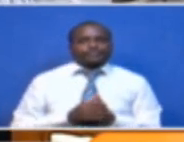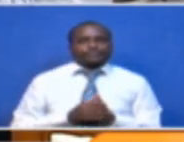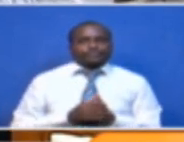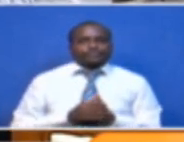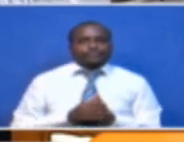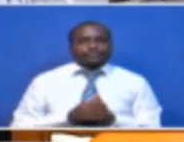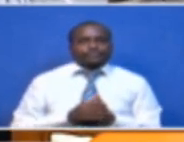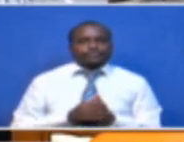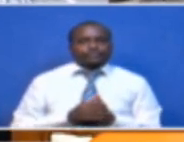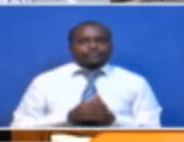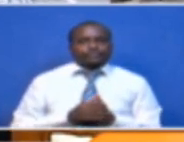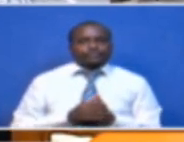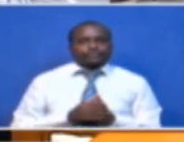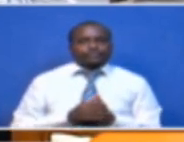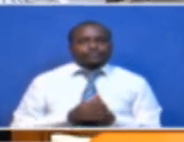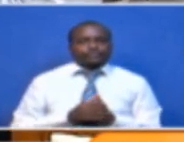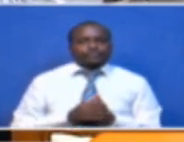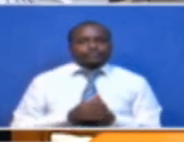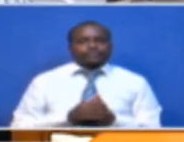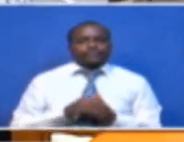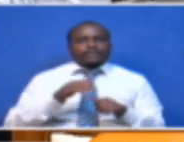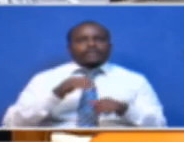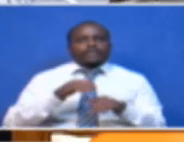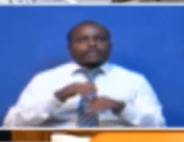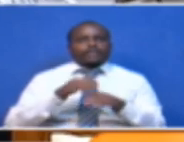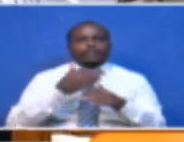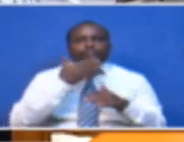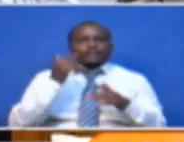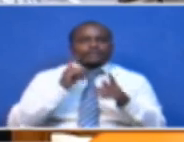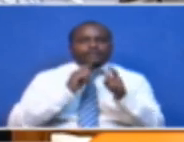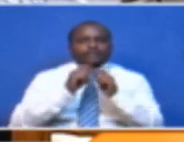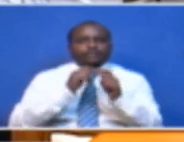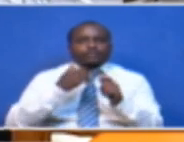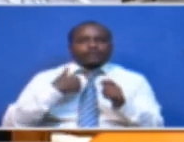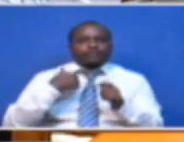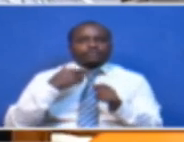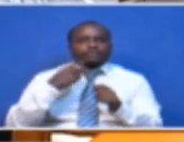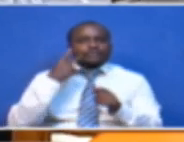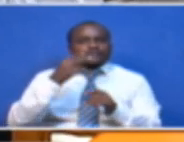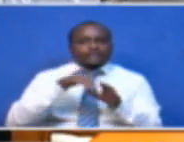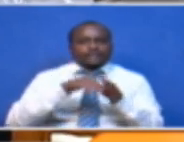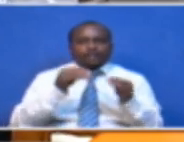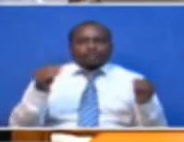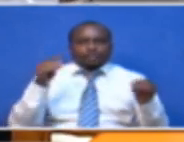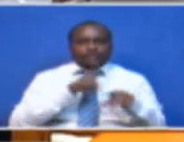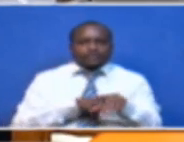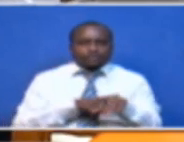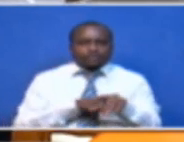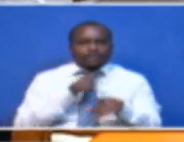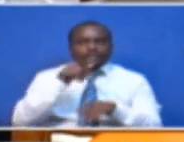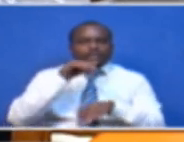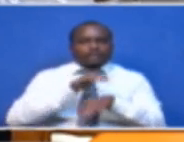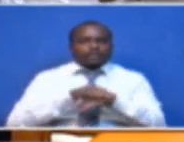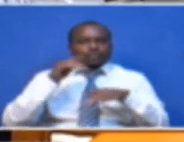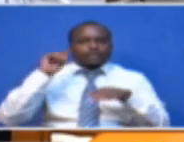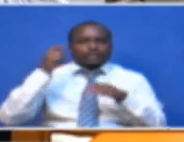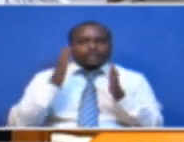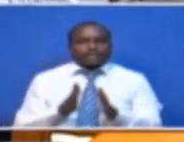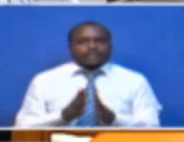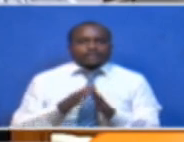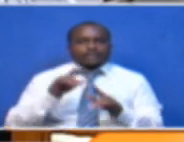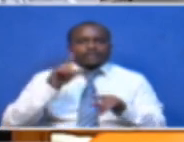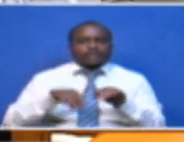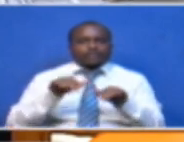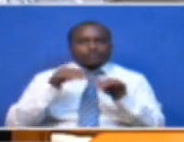Mm-hmm. Blaise Getonga, you say, the greatest interview I have ever seen in a long time. Lee Njiru is a great Kenyan icon. Can't wait